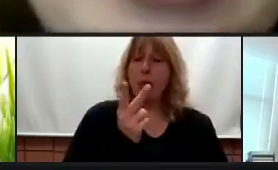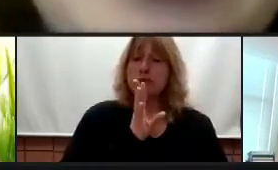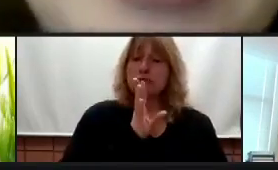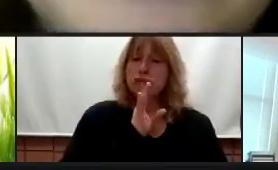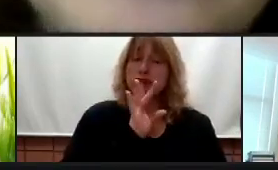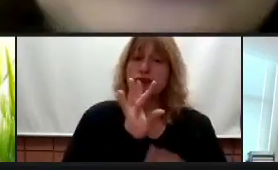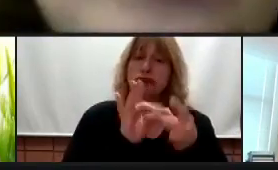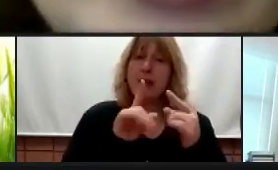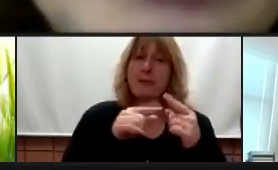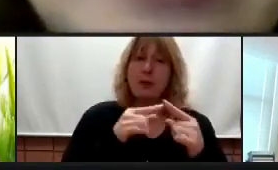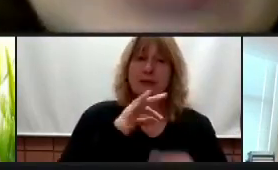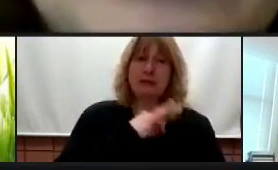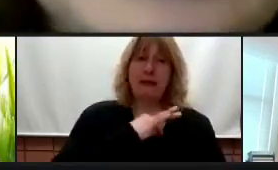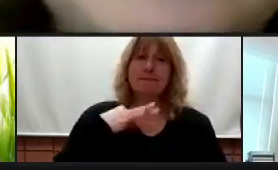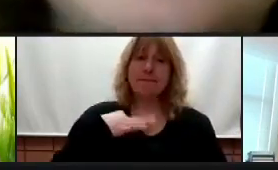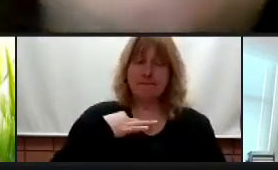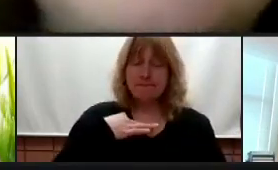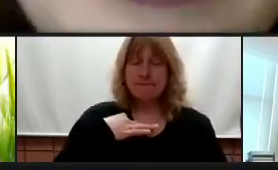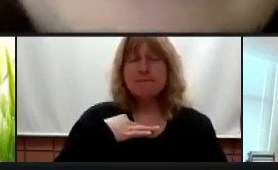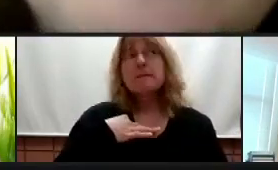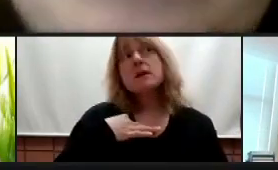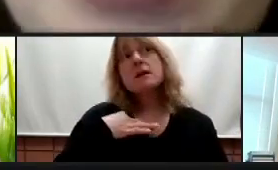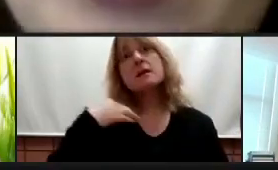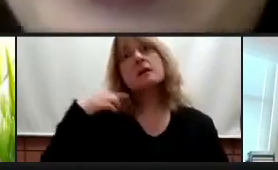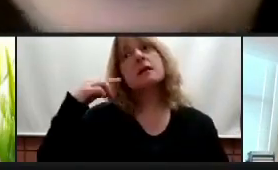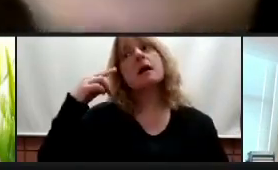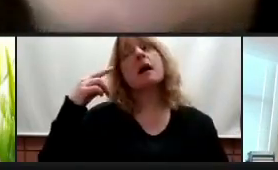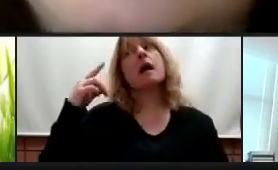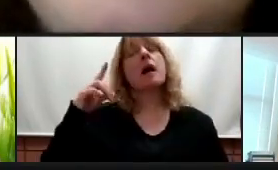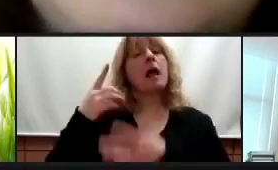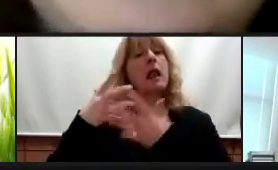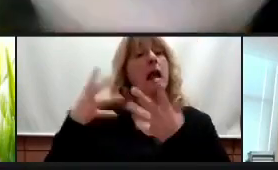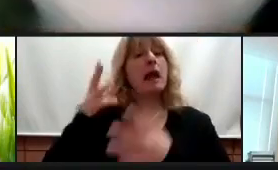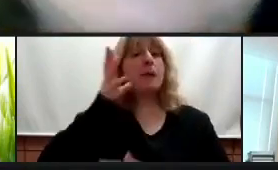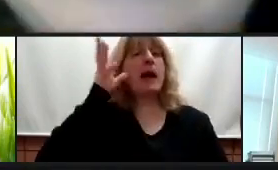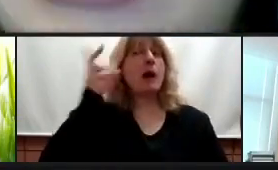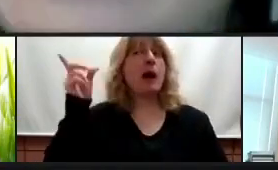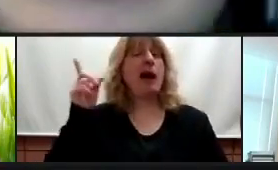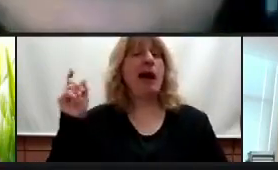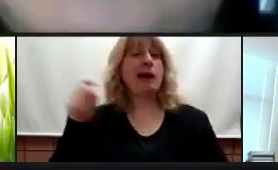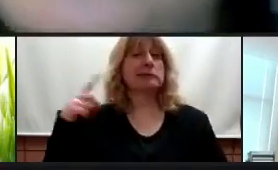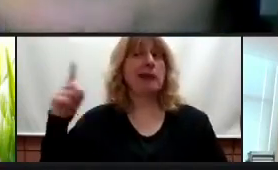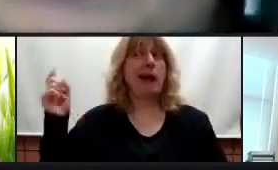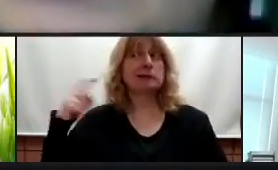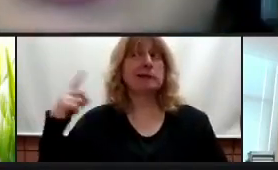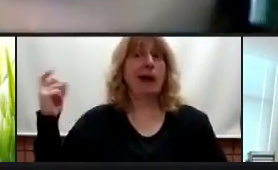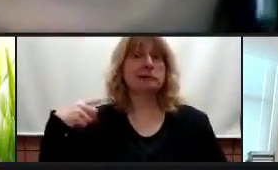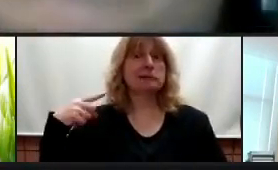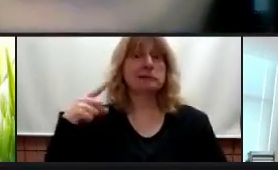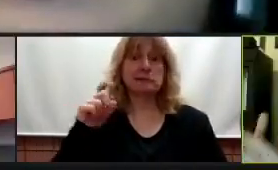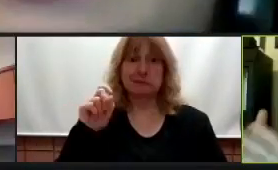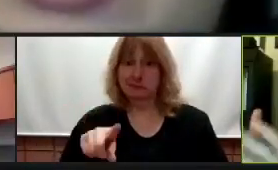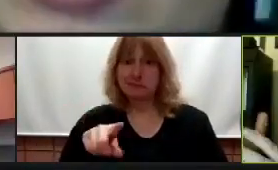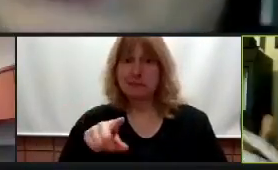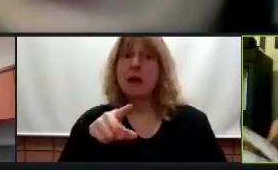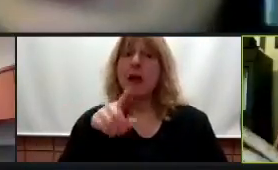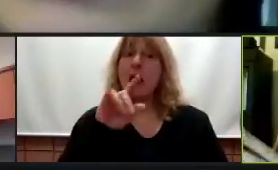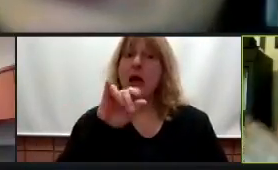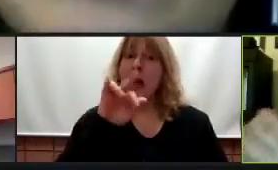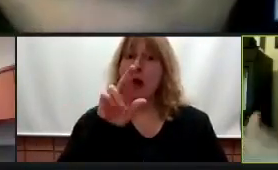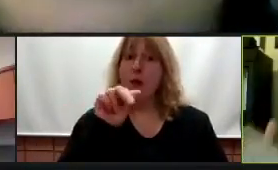mentioned staffing. And so a question that we're hearing a lot from parents is, and Ironetta, you spoke to this